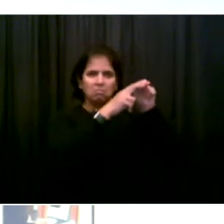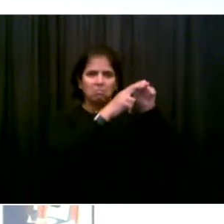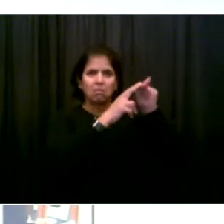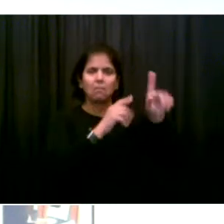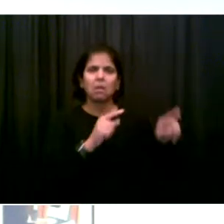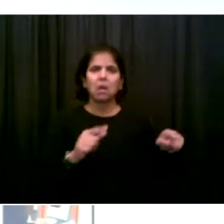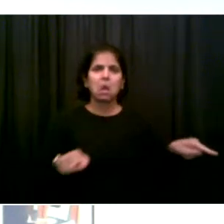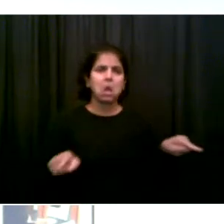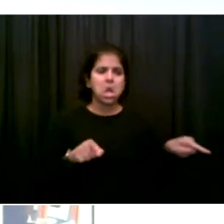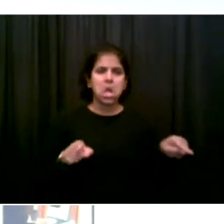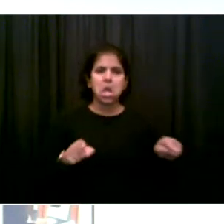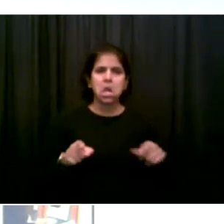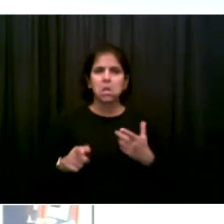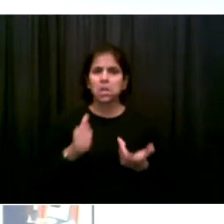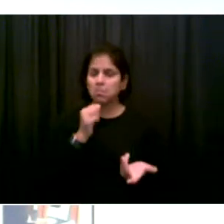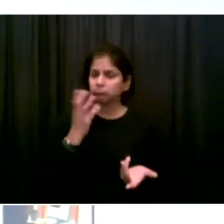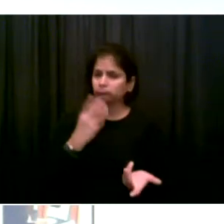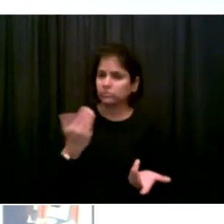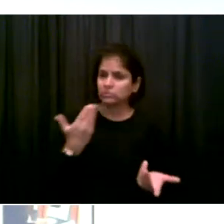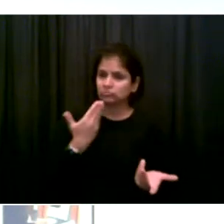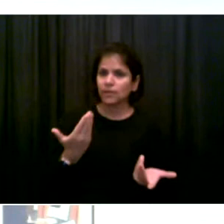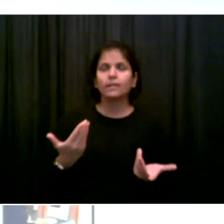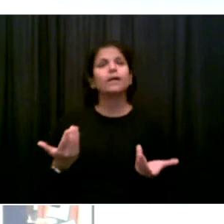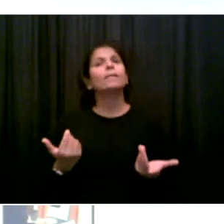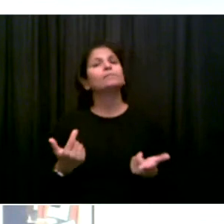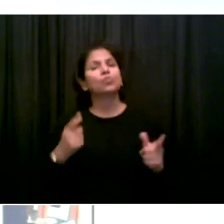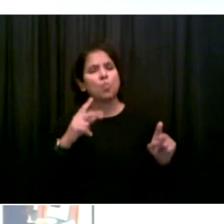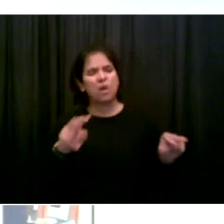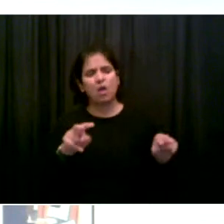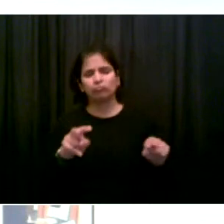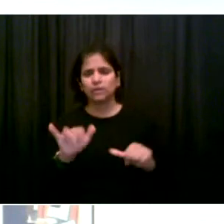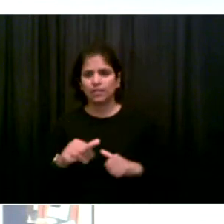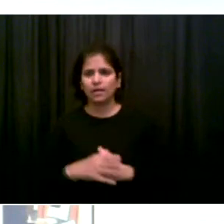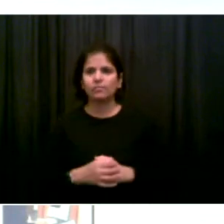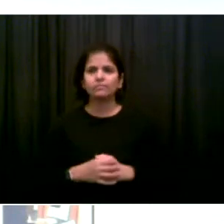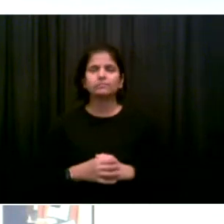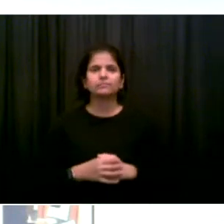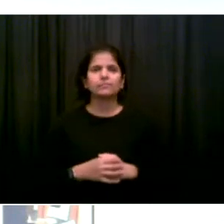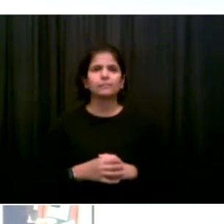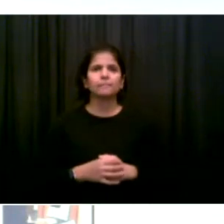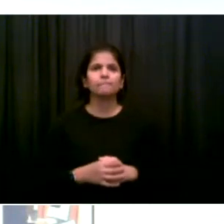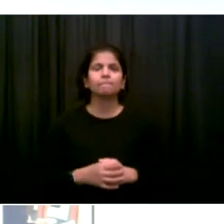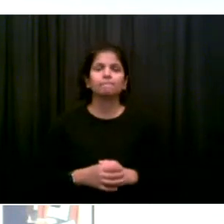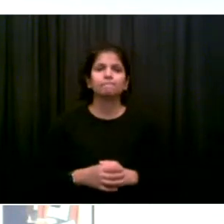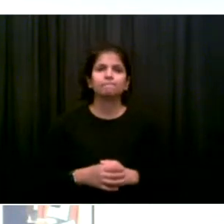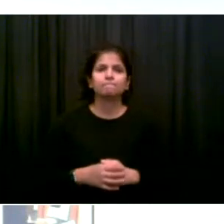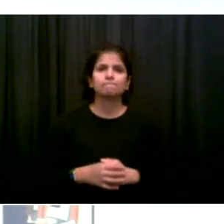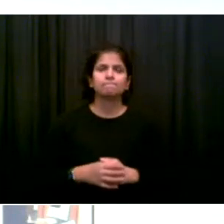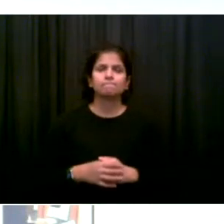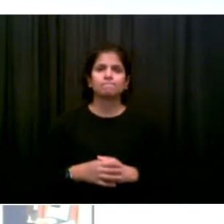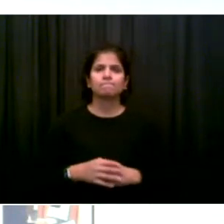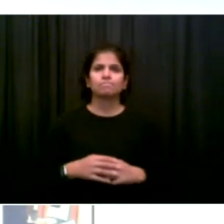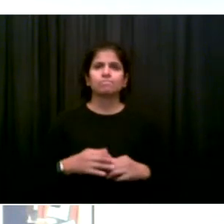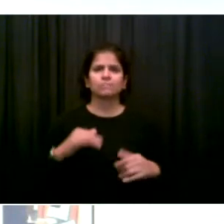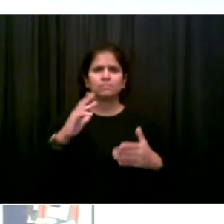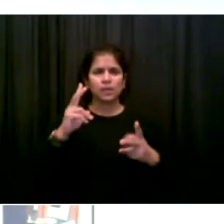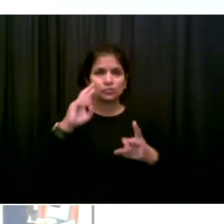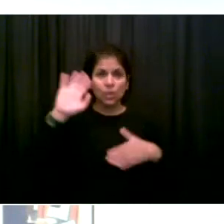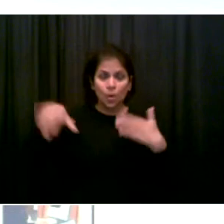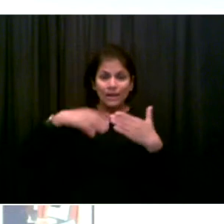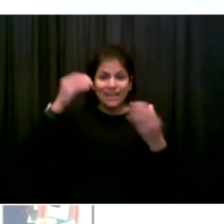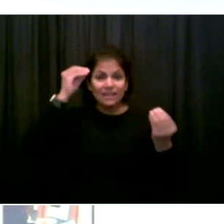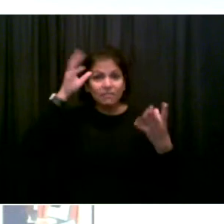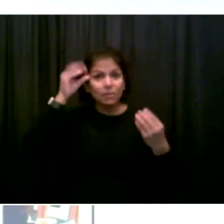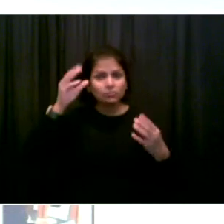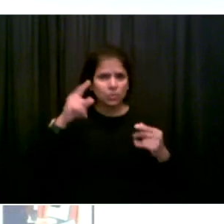thing is, even as we follow all of the data, we have a lot of agency. We have a lot of control over what this season will look